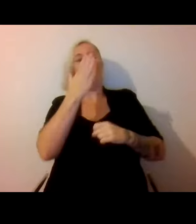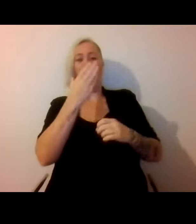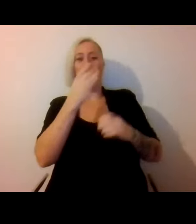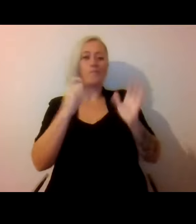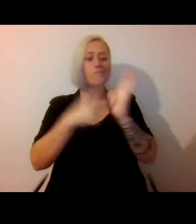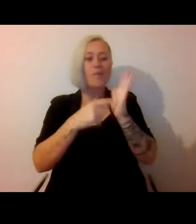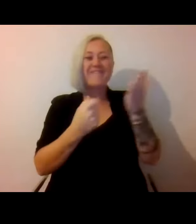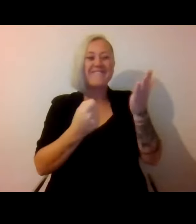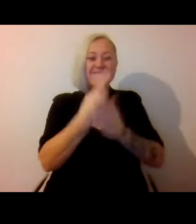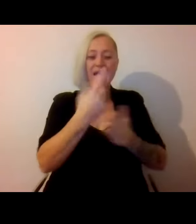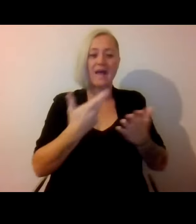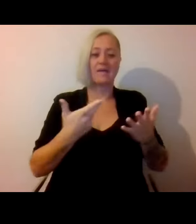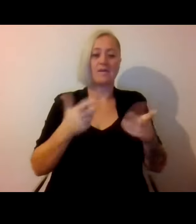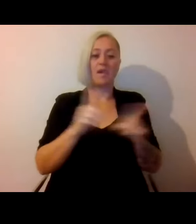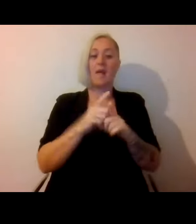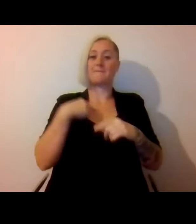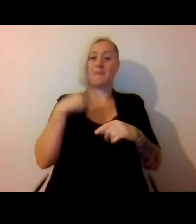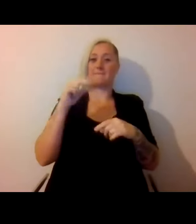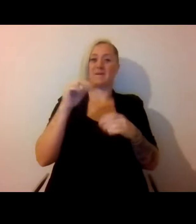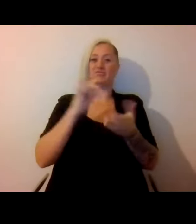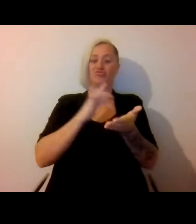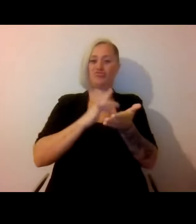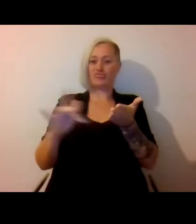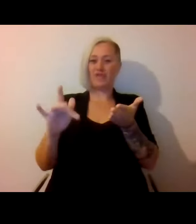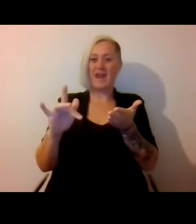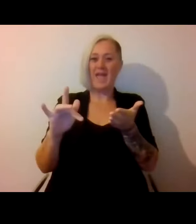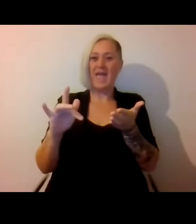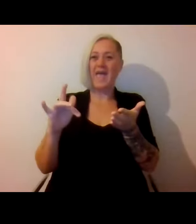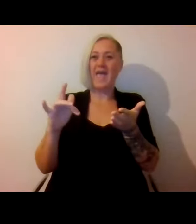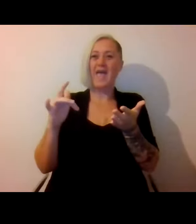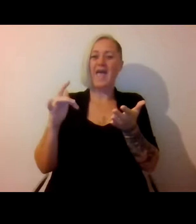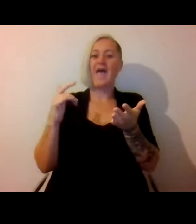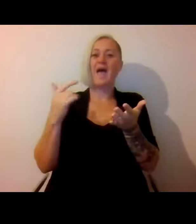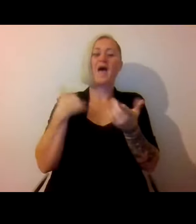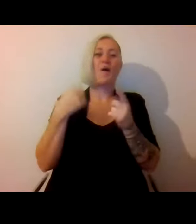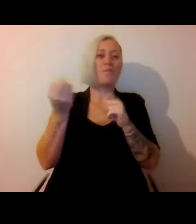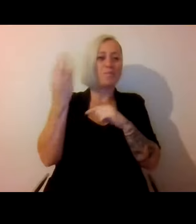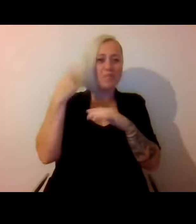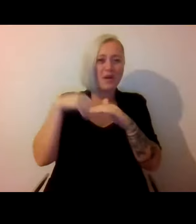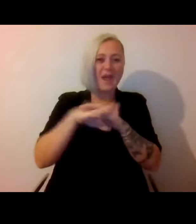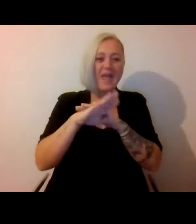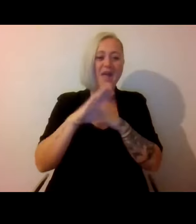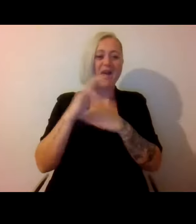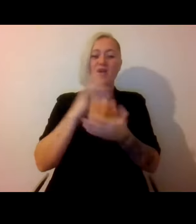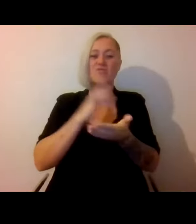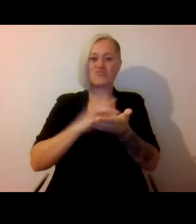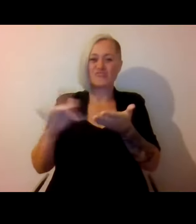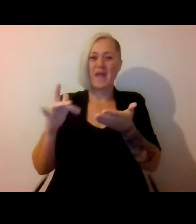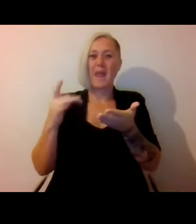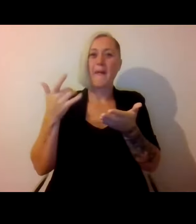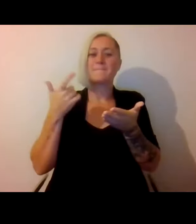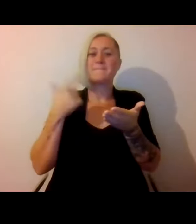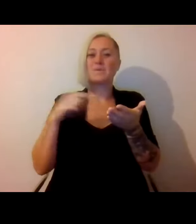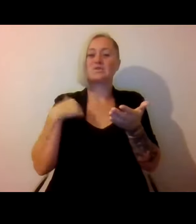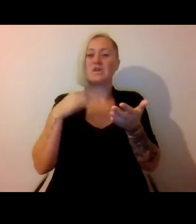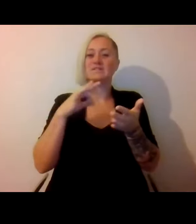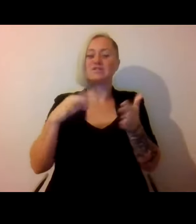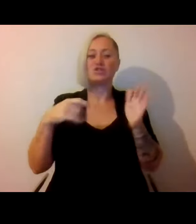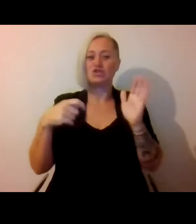my batteries run out and I had a spare, and I put it in and it ran out because I didn't charge it. And that was